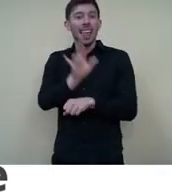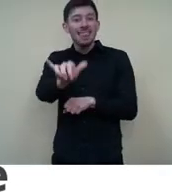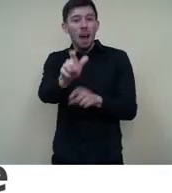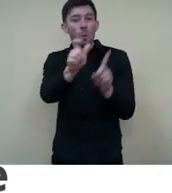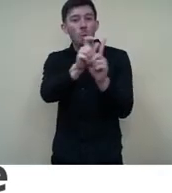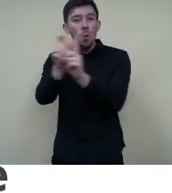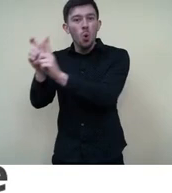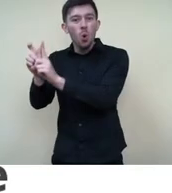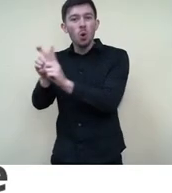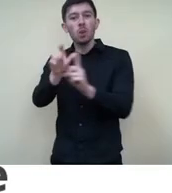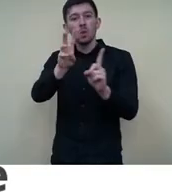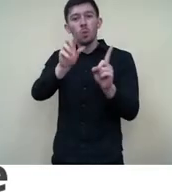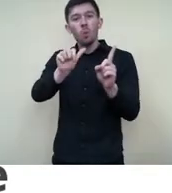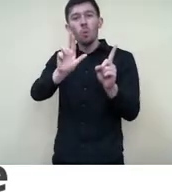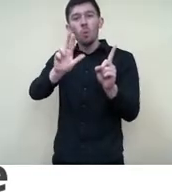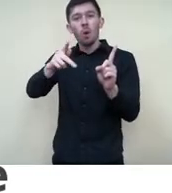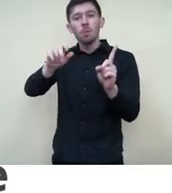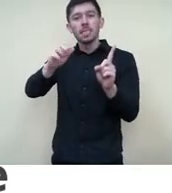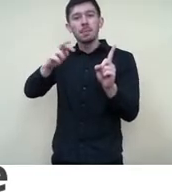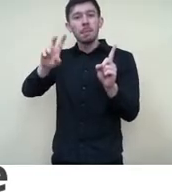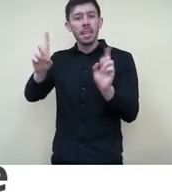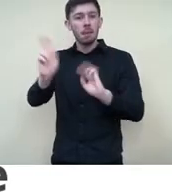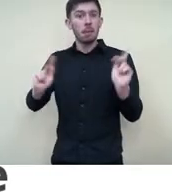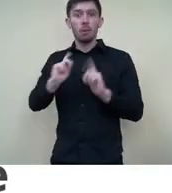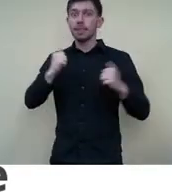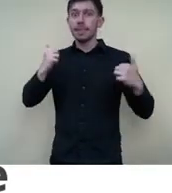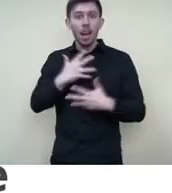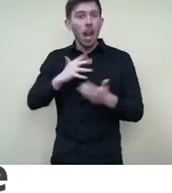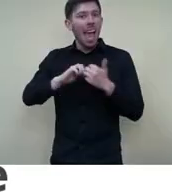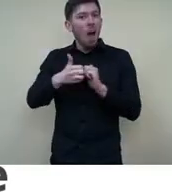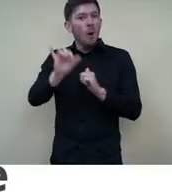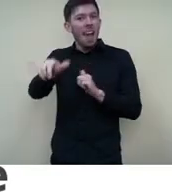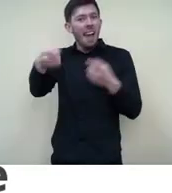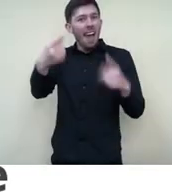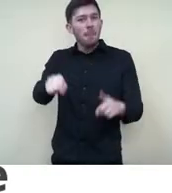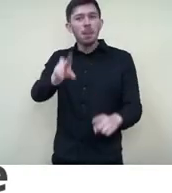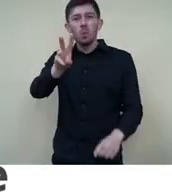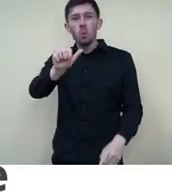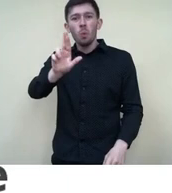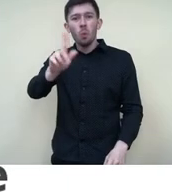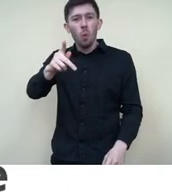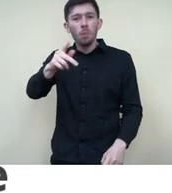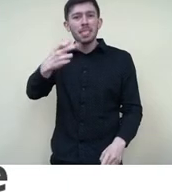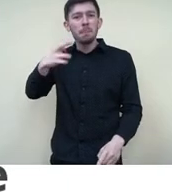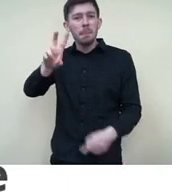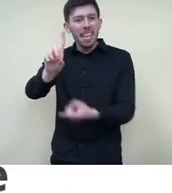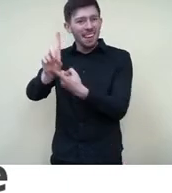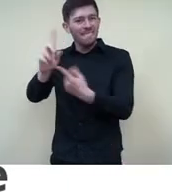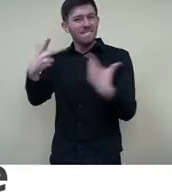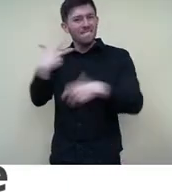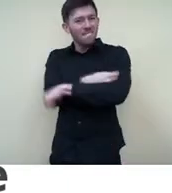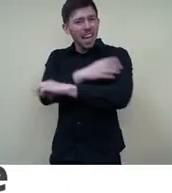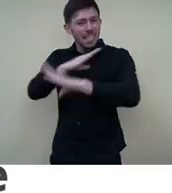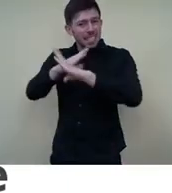this terminology is cause for fear. How can something happen at warp speed like a vaccine and